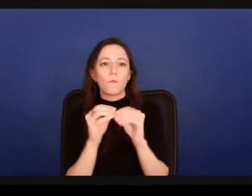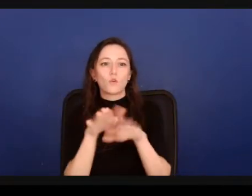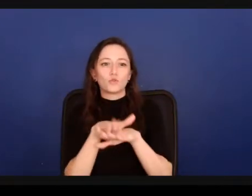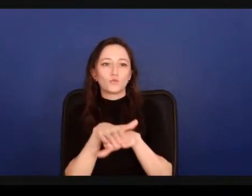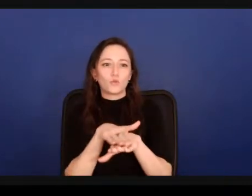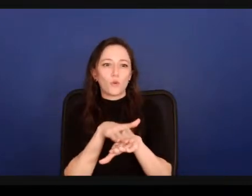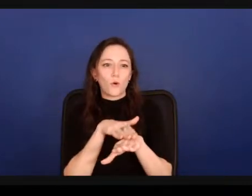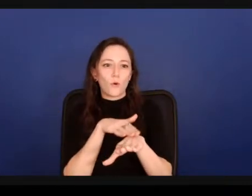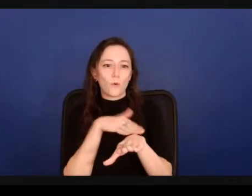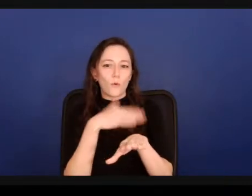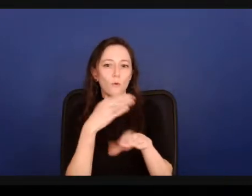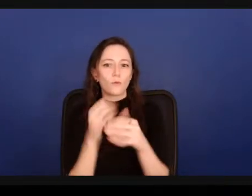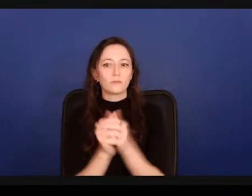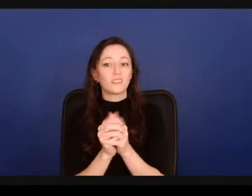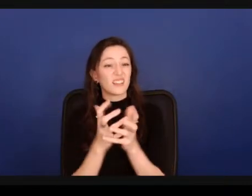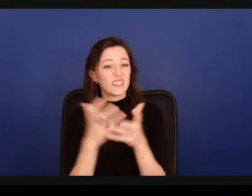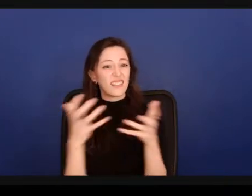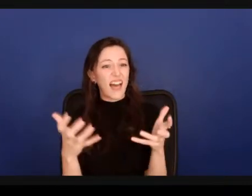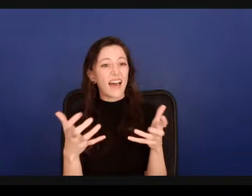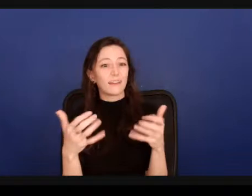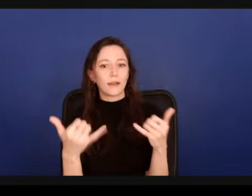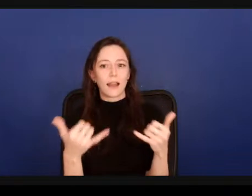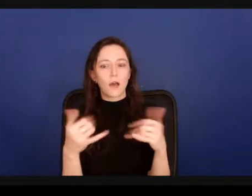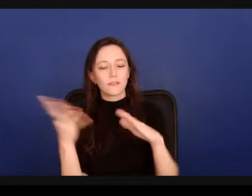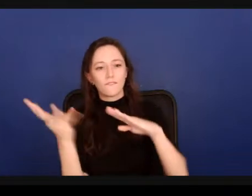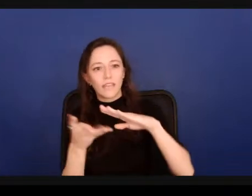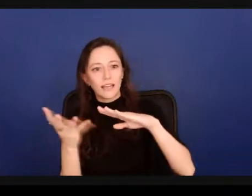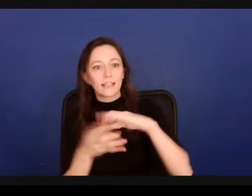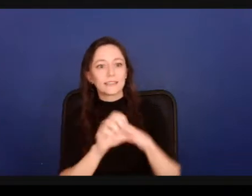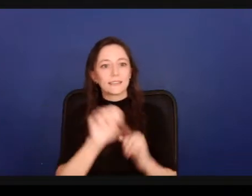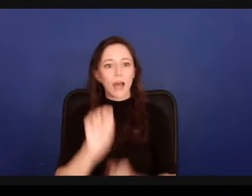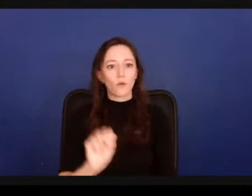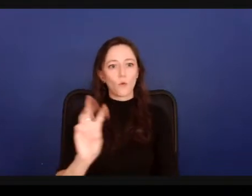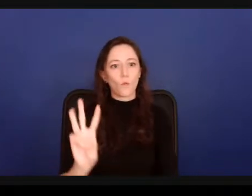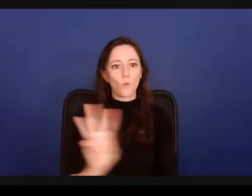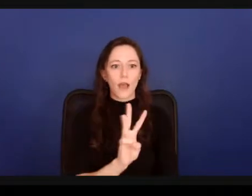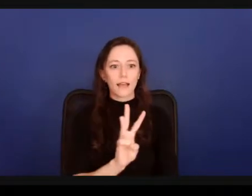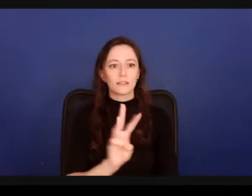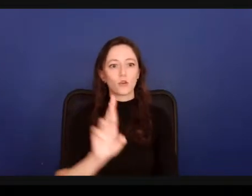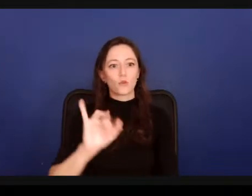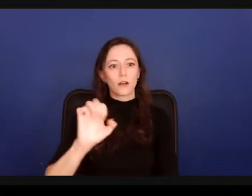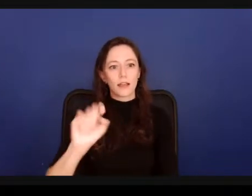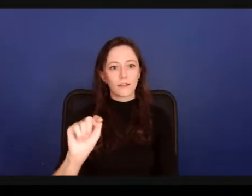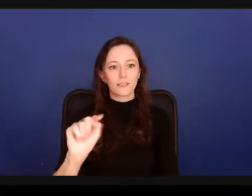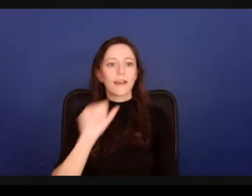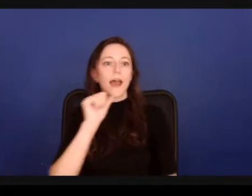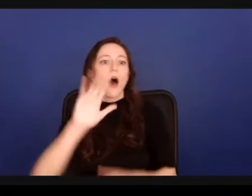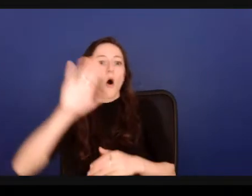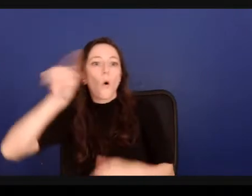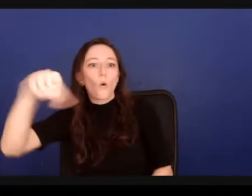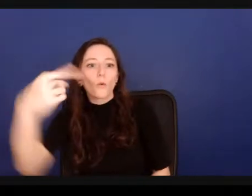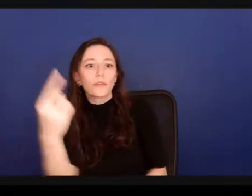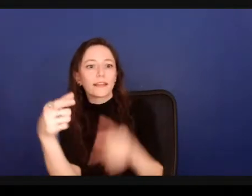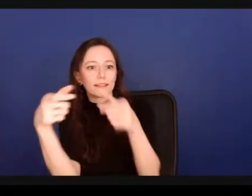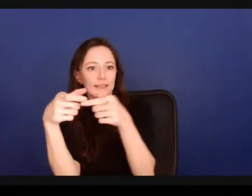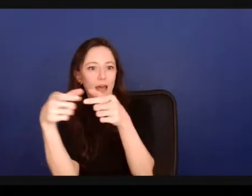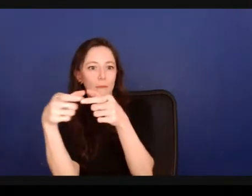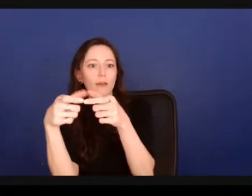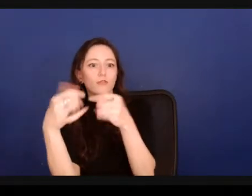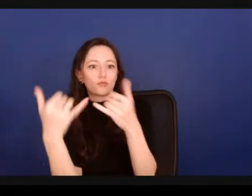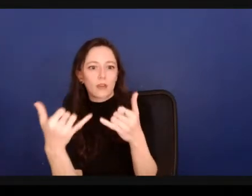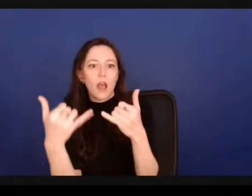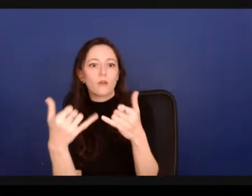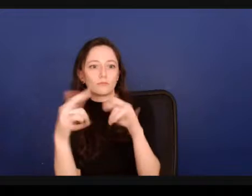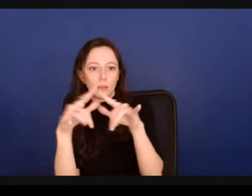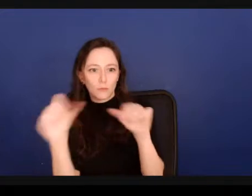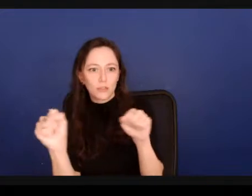it's actually feeding into the southwest rift, and it's not all feeding into the summit. So that's the key change right there. You see this wiggling up and down. It's building